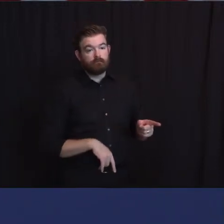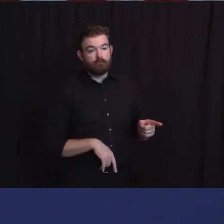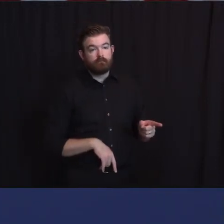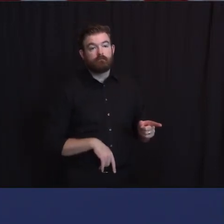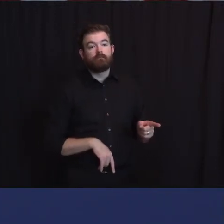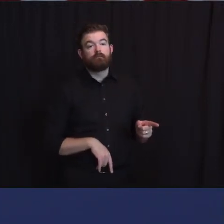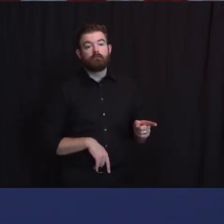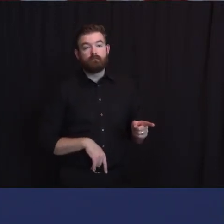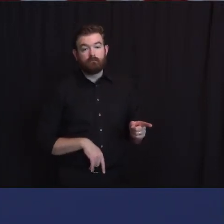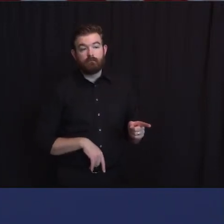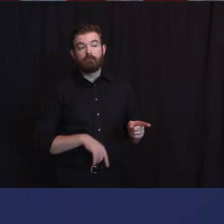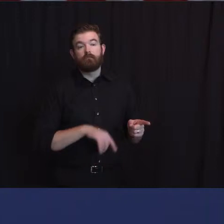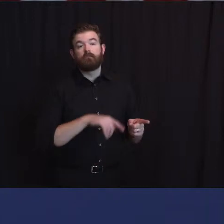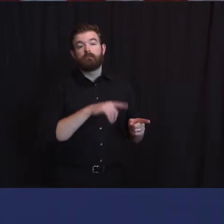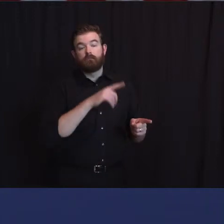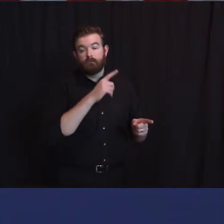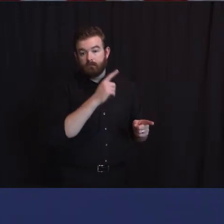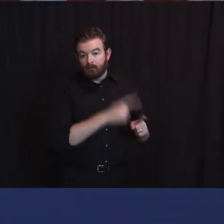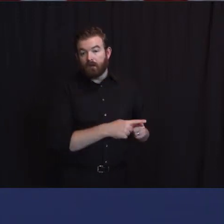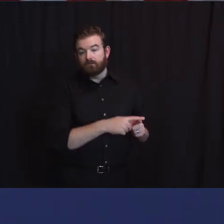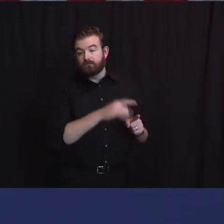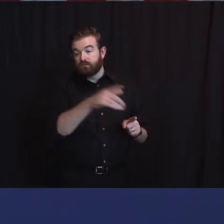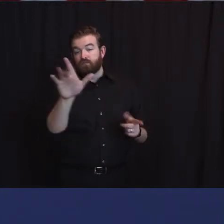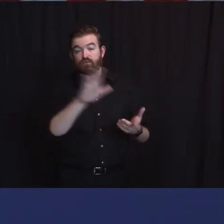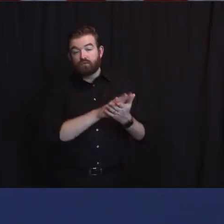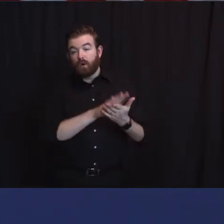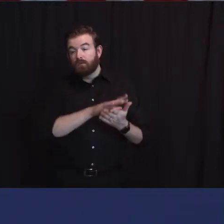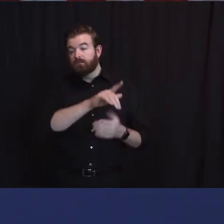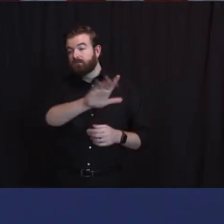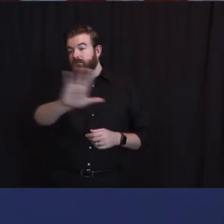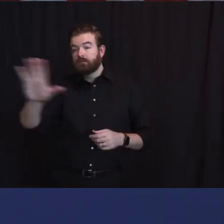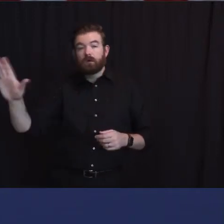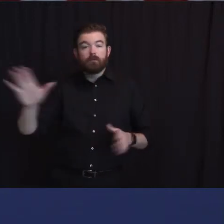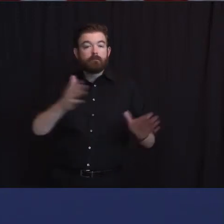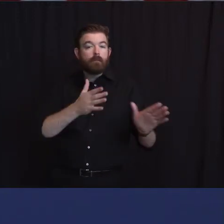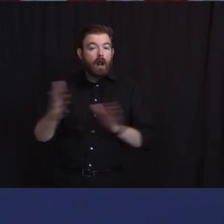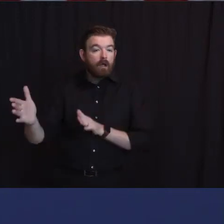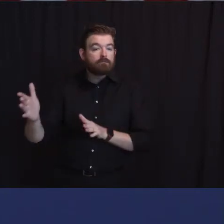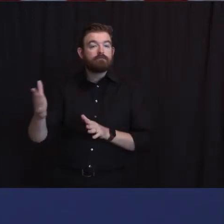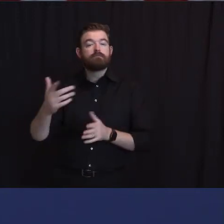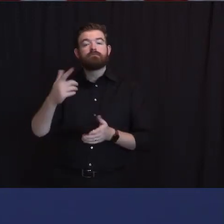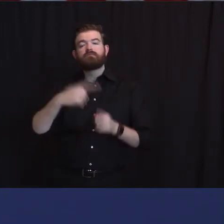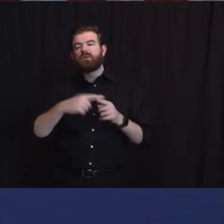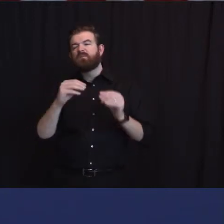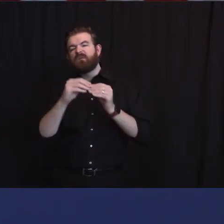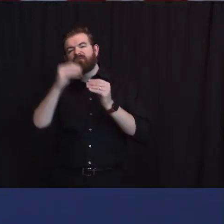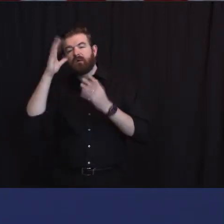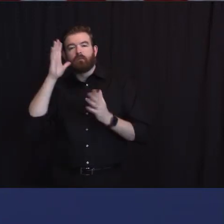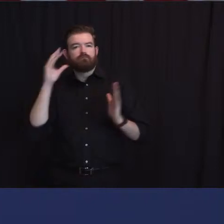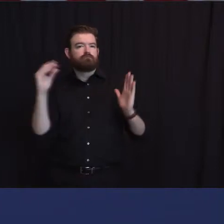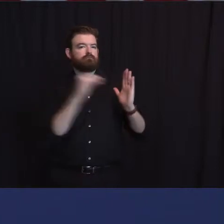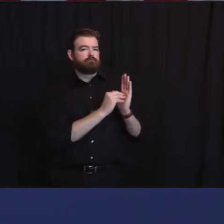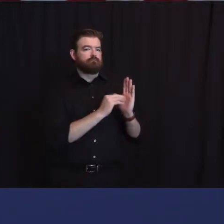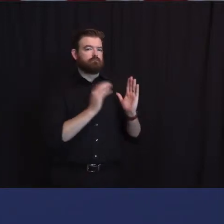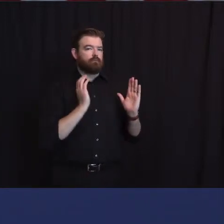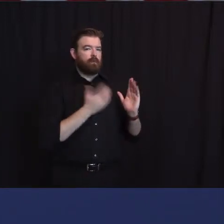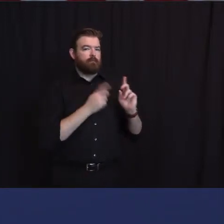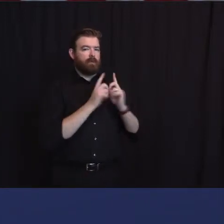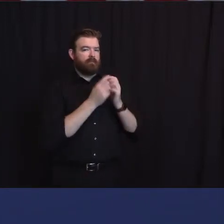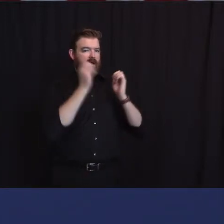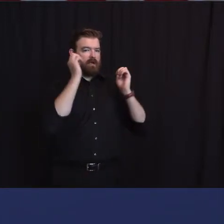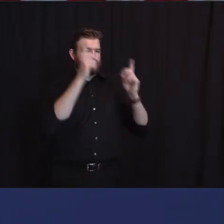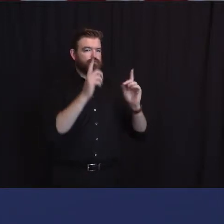website. I am thrilled to share these updates with my fellow educators. ARP-ESSER funds will be